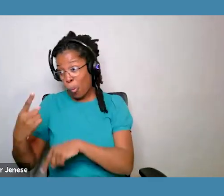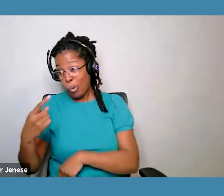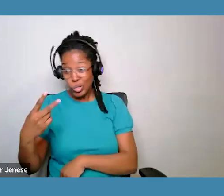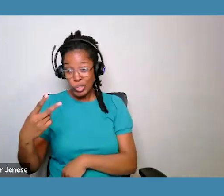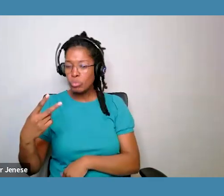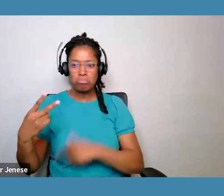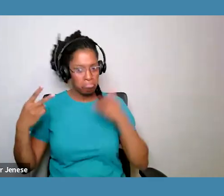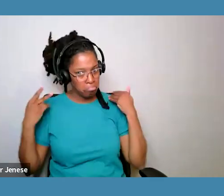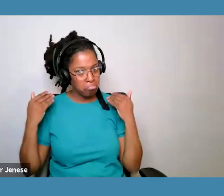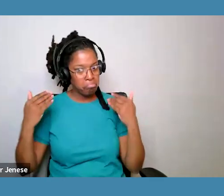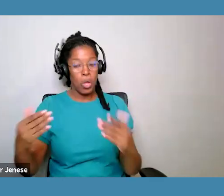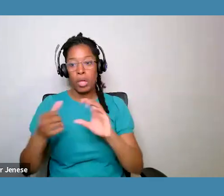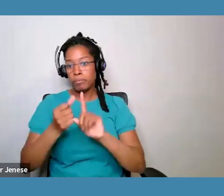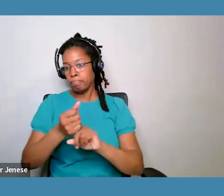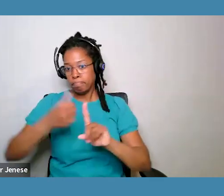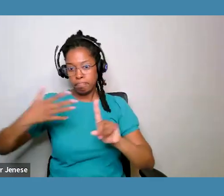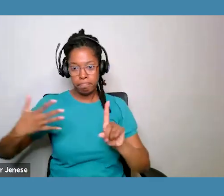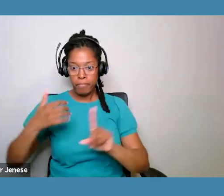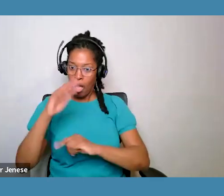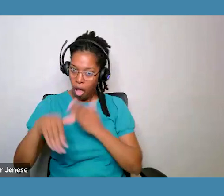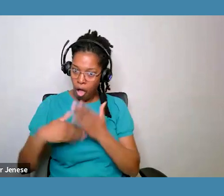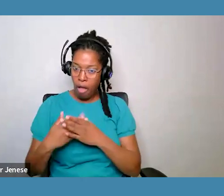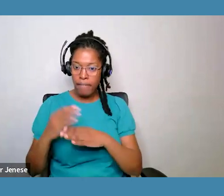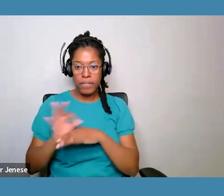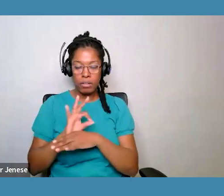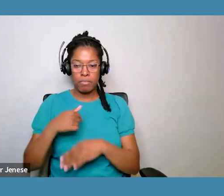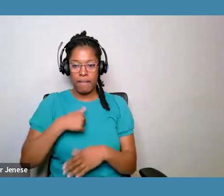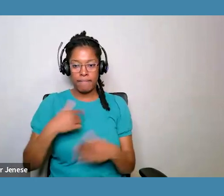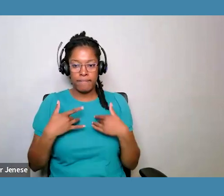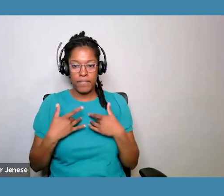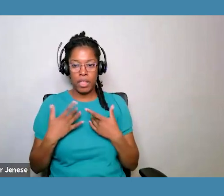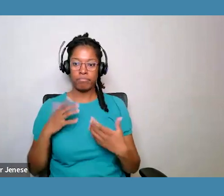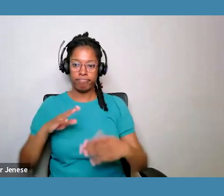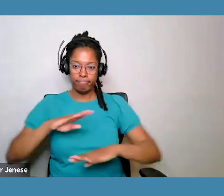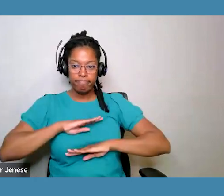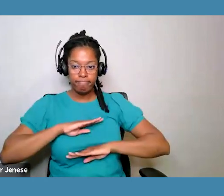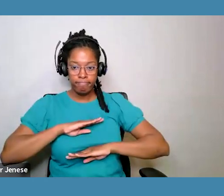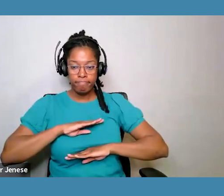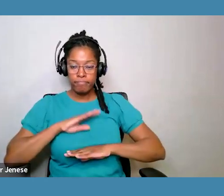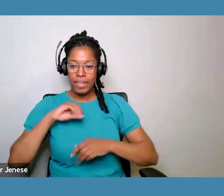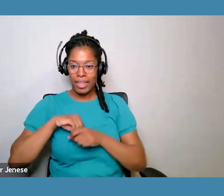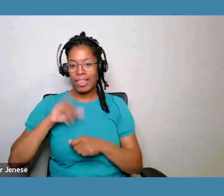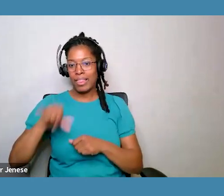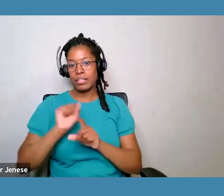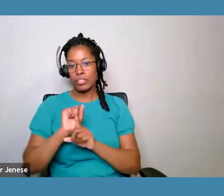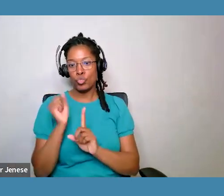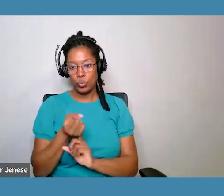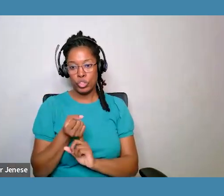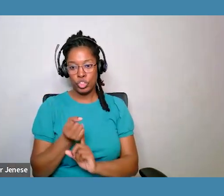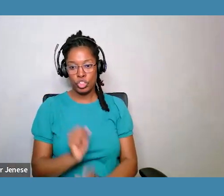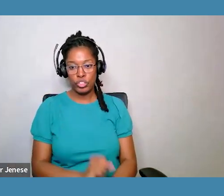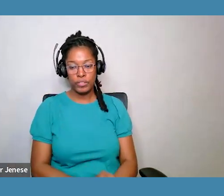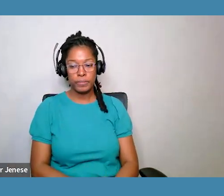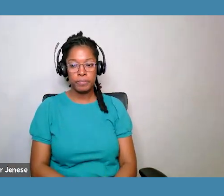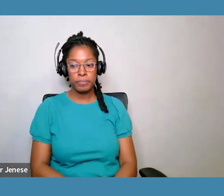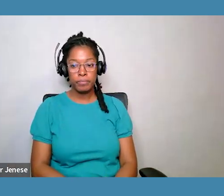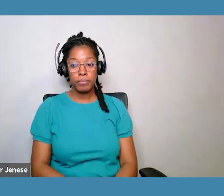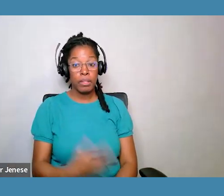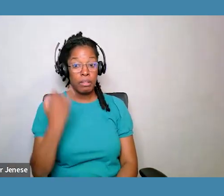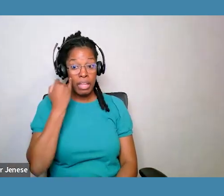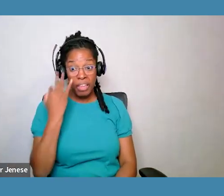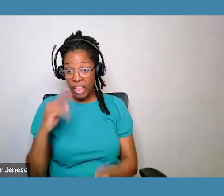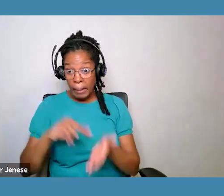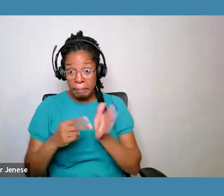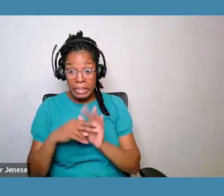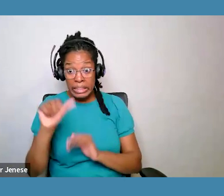would talk about every single factor that I thought we were meeting in my situation. If that letter is 10